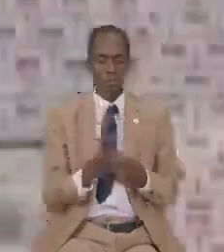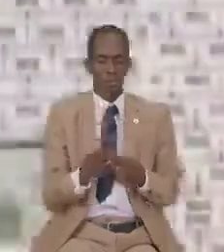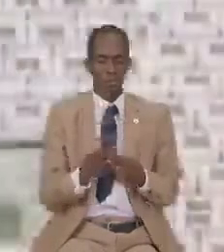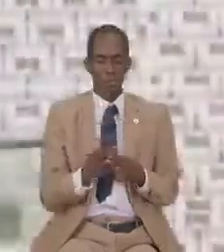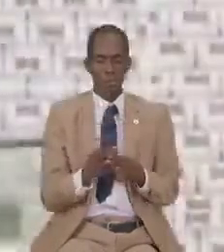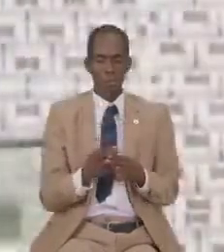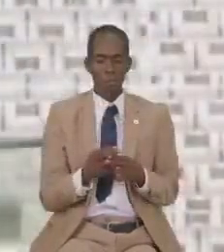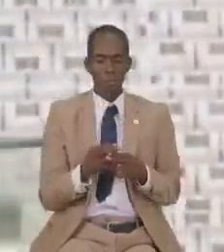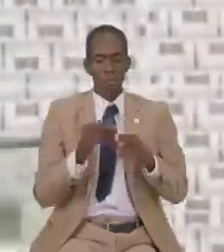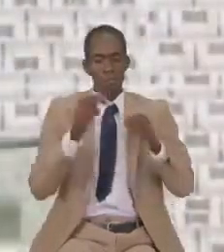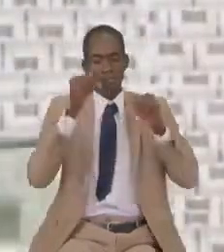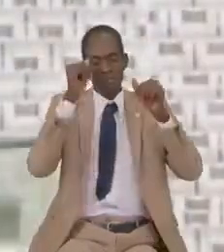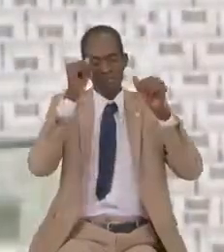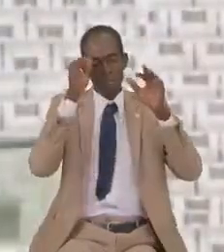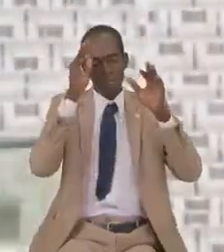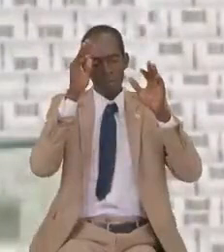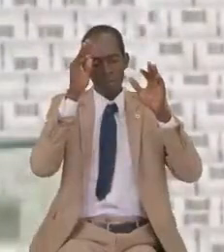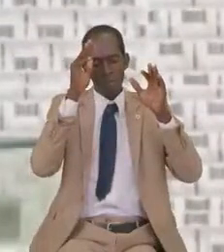Father,